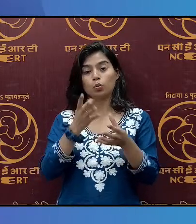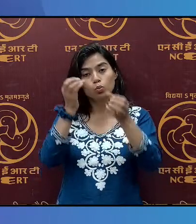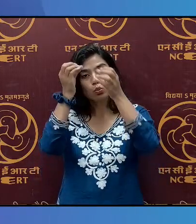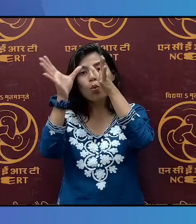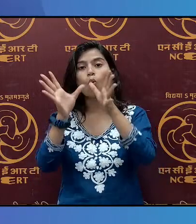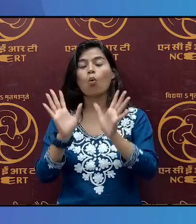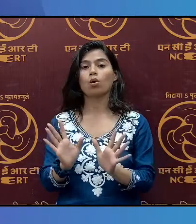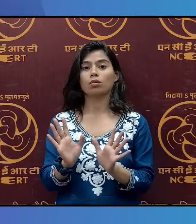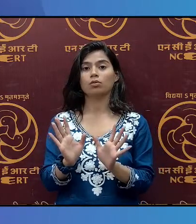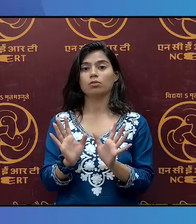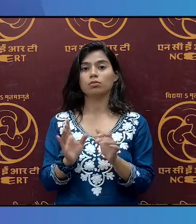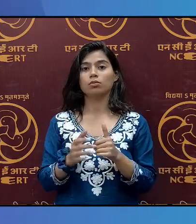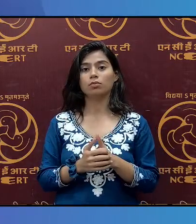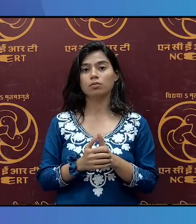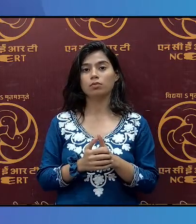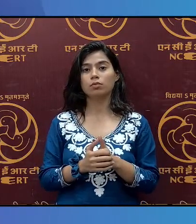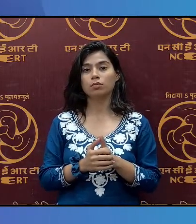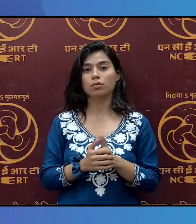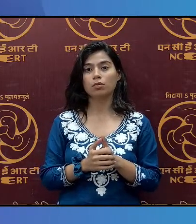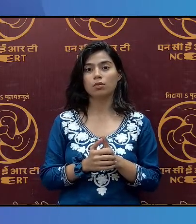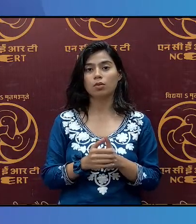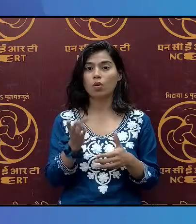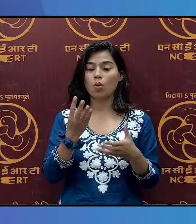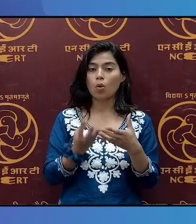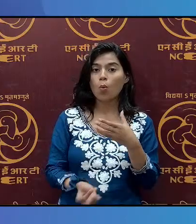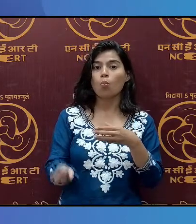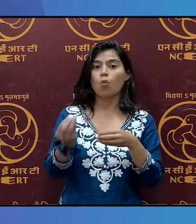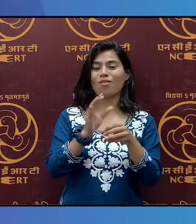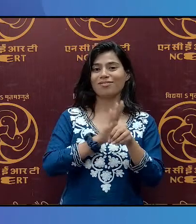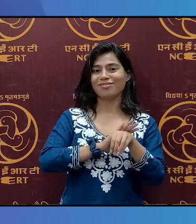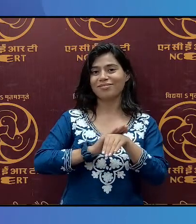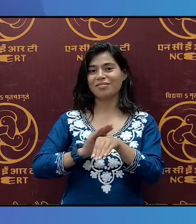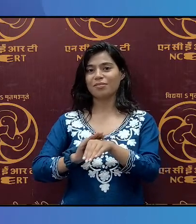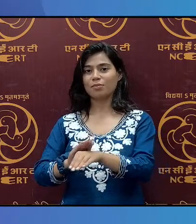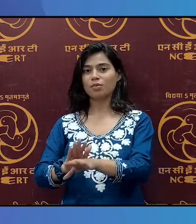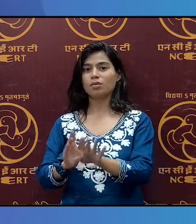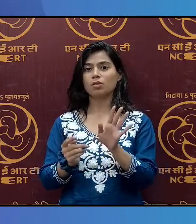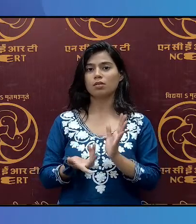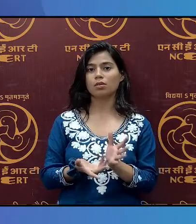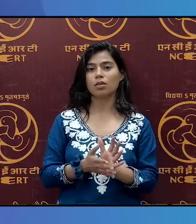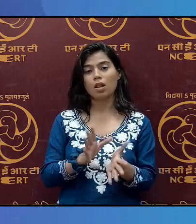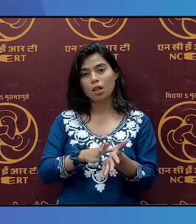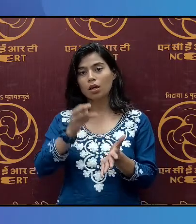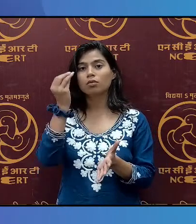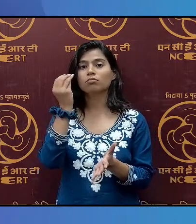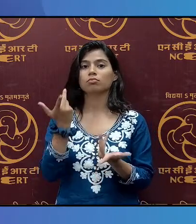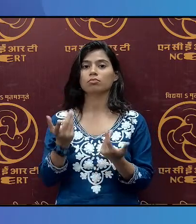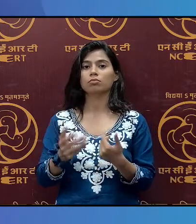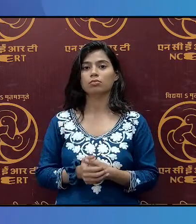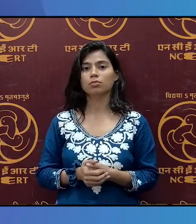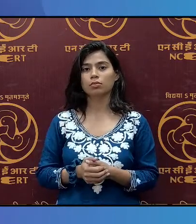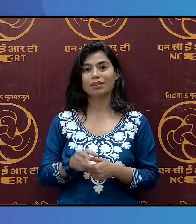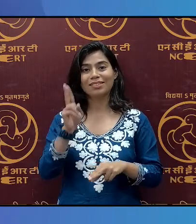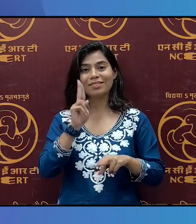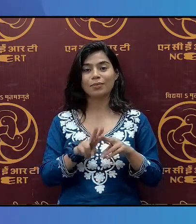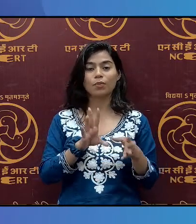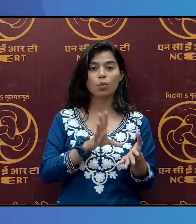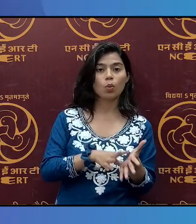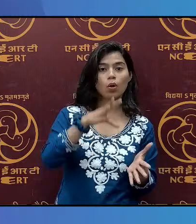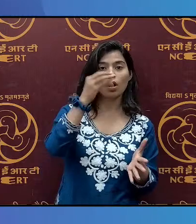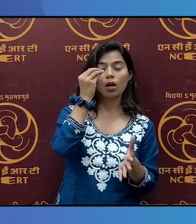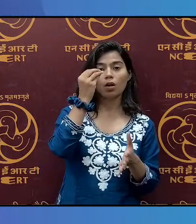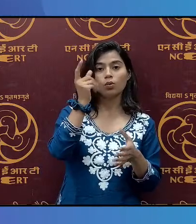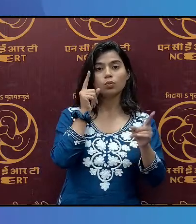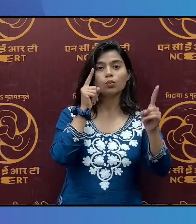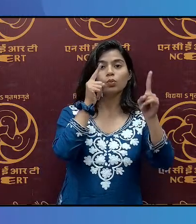by exploring the avenues, by getting your own experiences in performances, you try to learn them. So when you try to learn on your own,